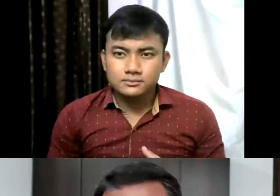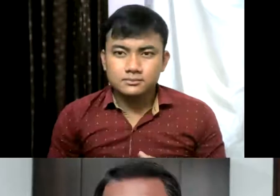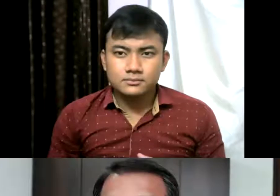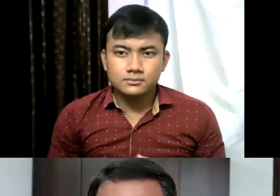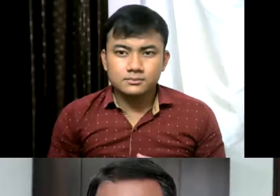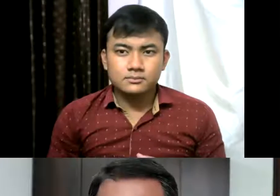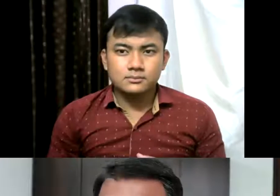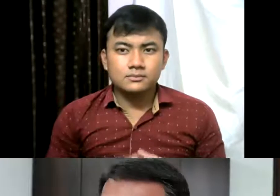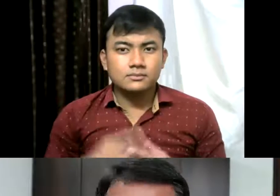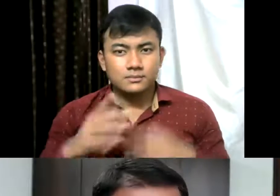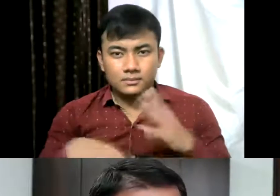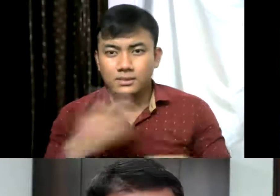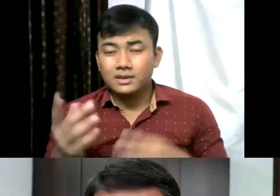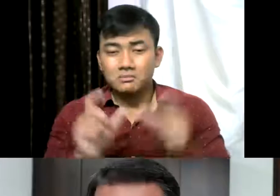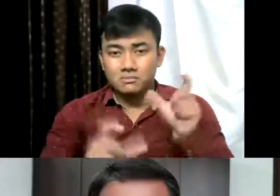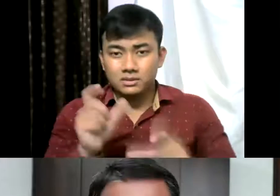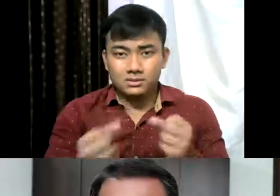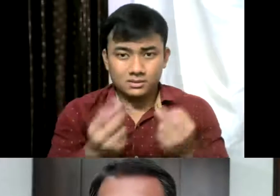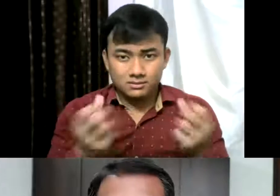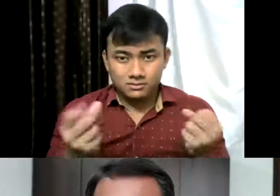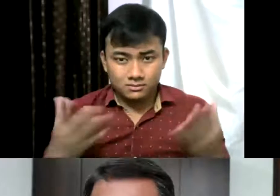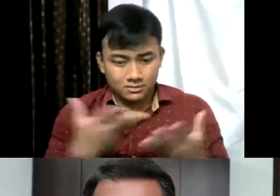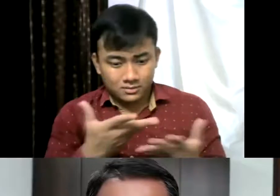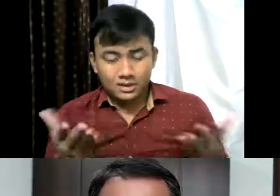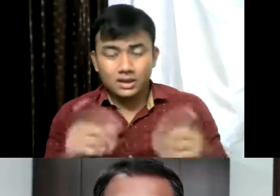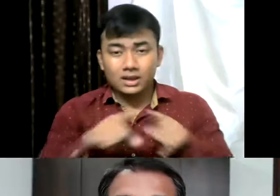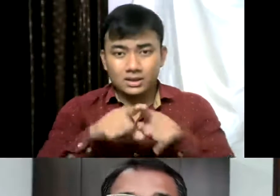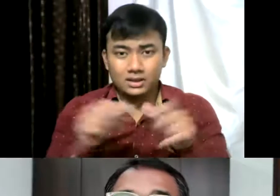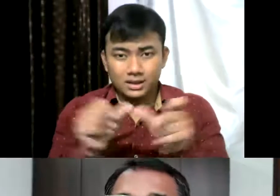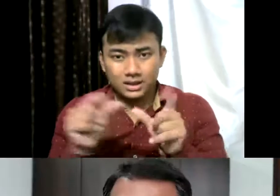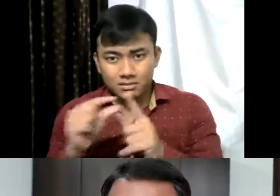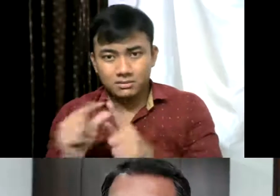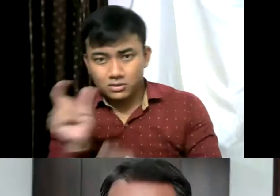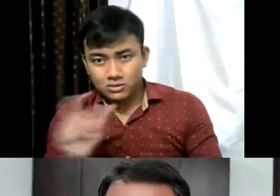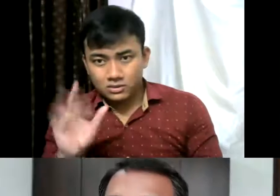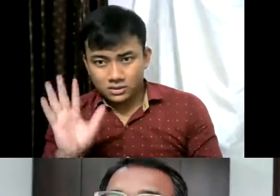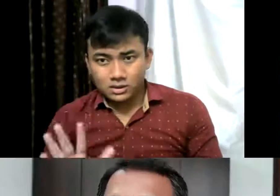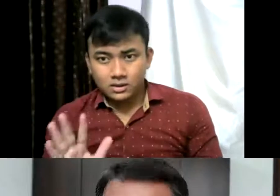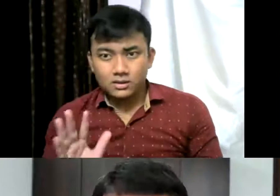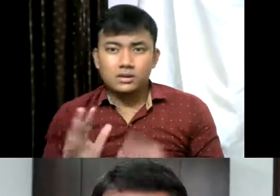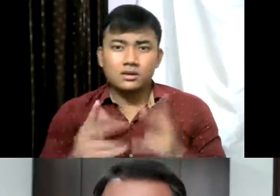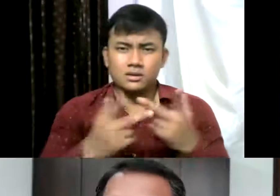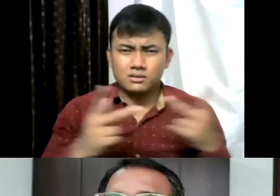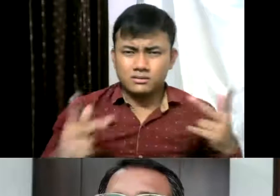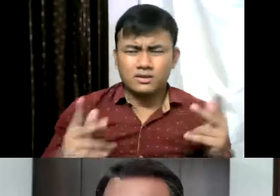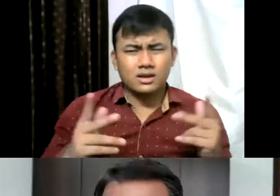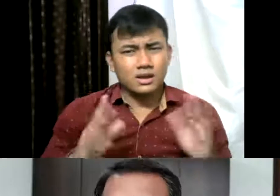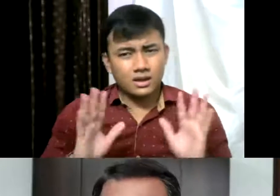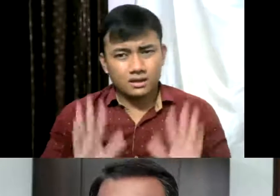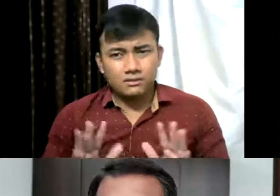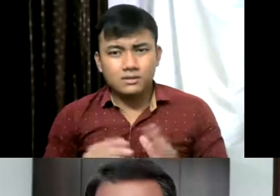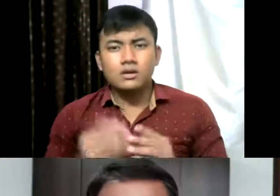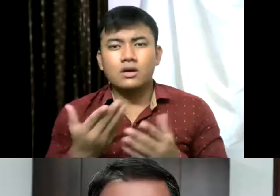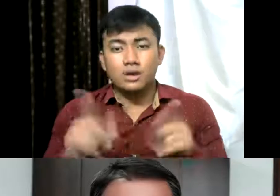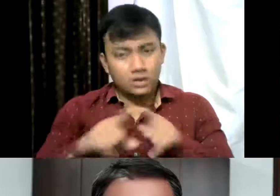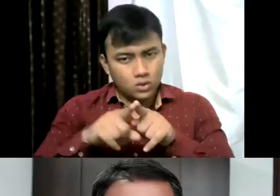the number of users reported across dating apps and online platforms from tier 2, tier 3, tier 4 towns. So dating or